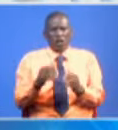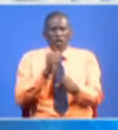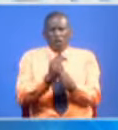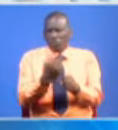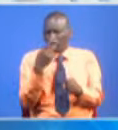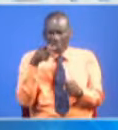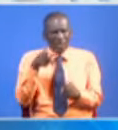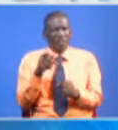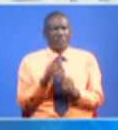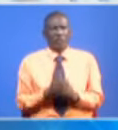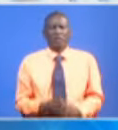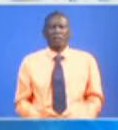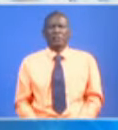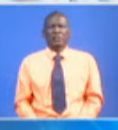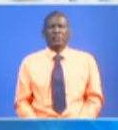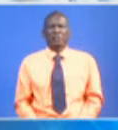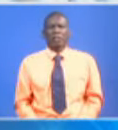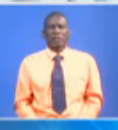coming?